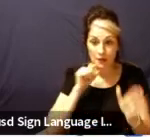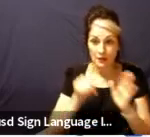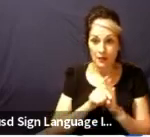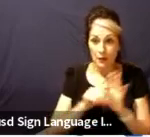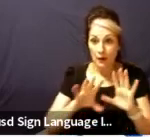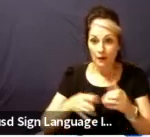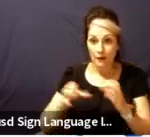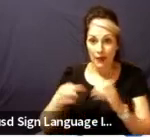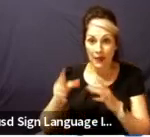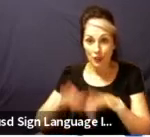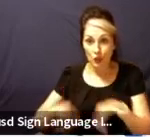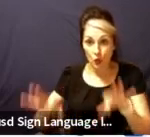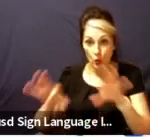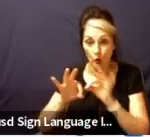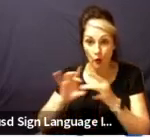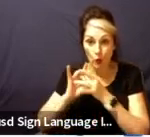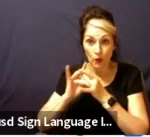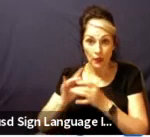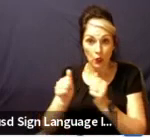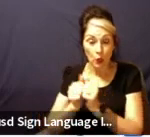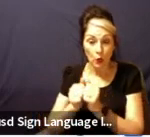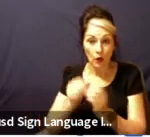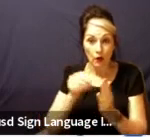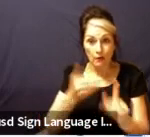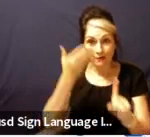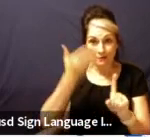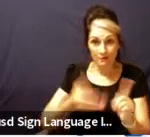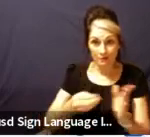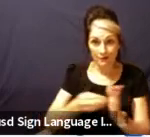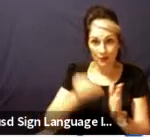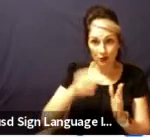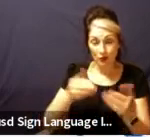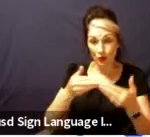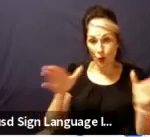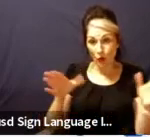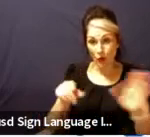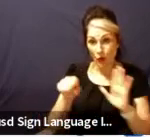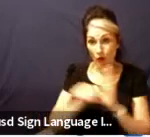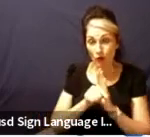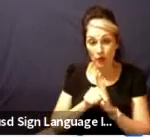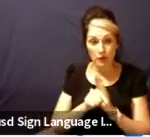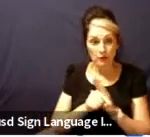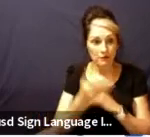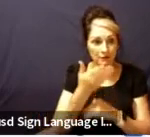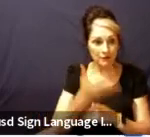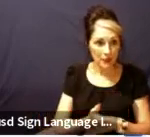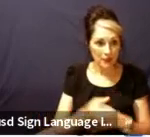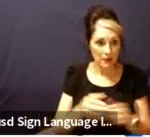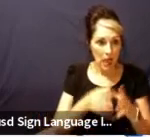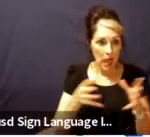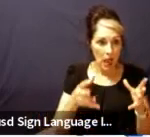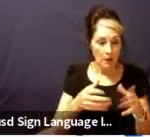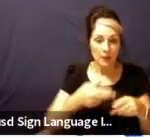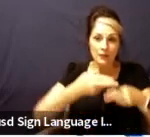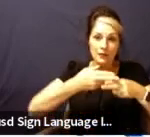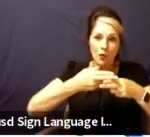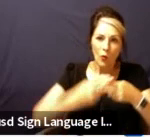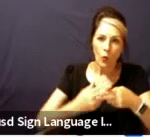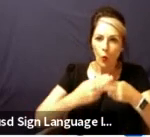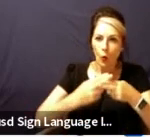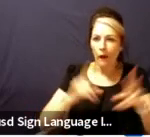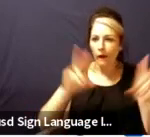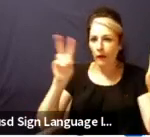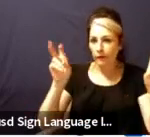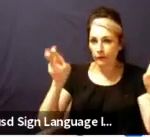are worth in regards to the student's overall grade. So this is how much it's weighted, should I say.